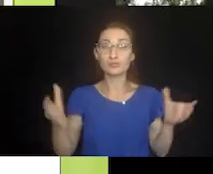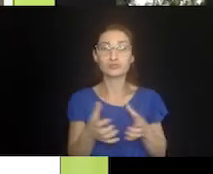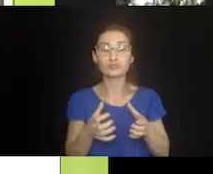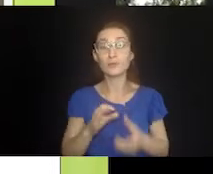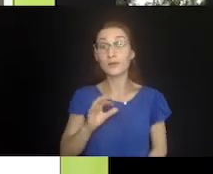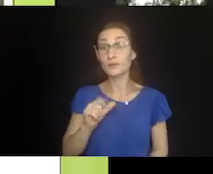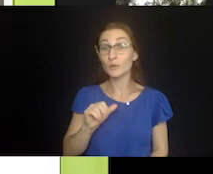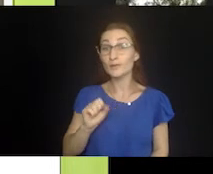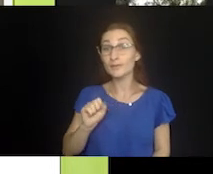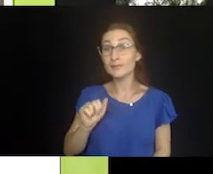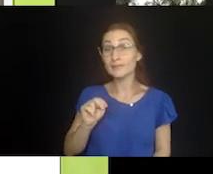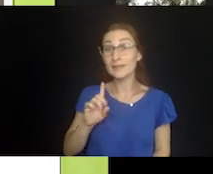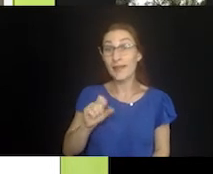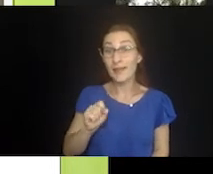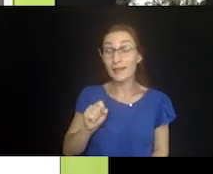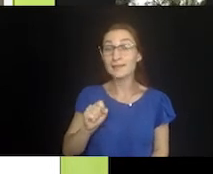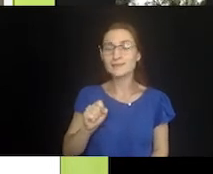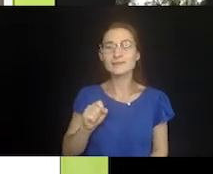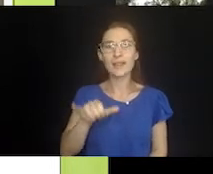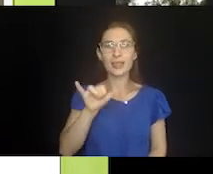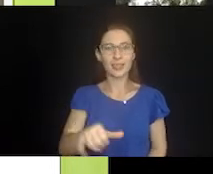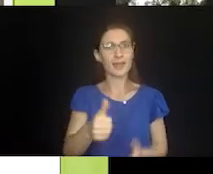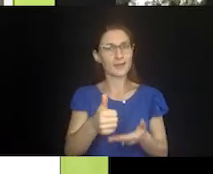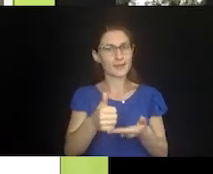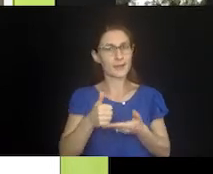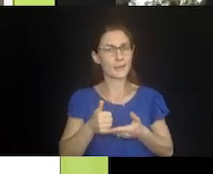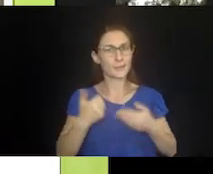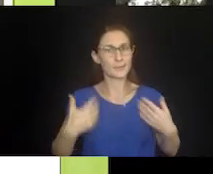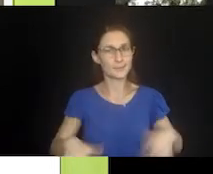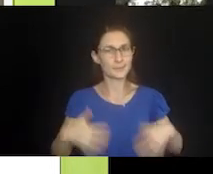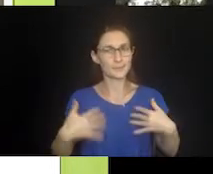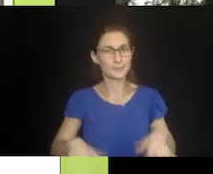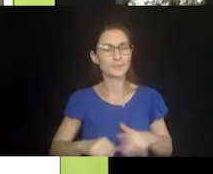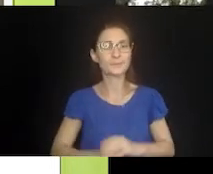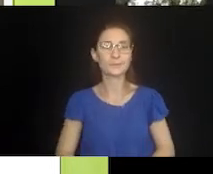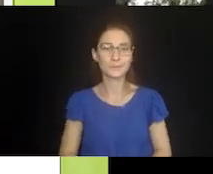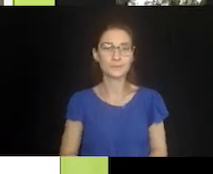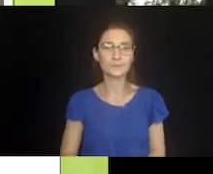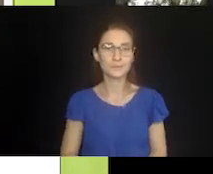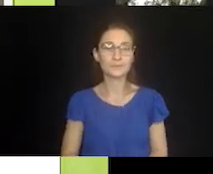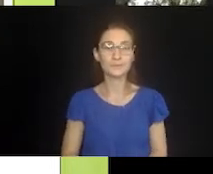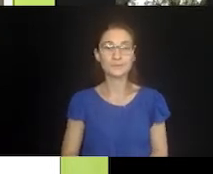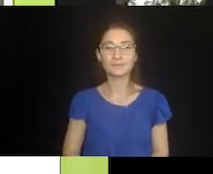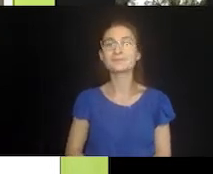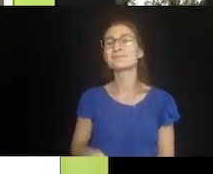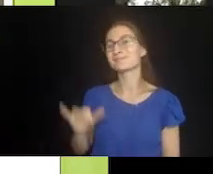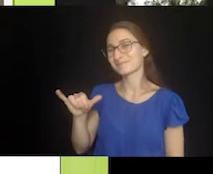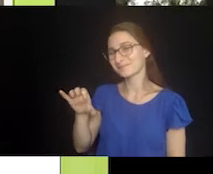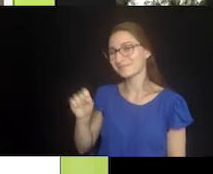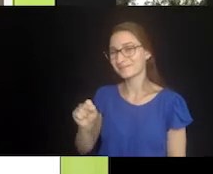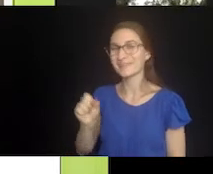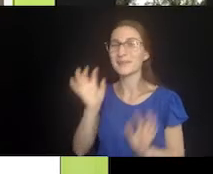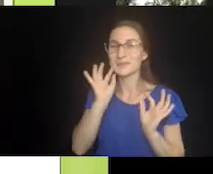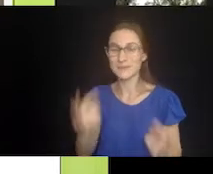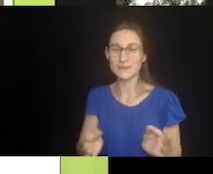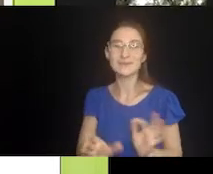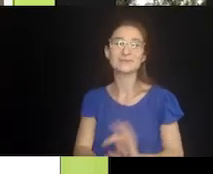of. Mhm. But Florida Sands and being involved with them has helped to enlarge that.